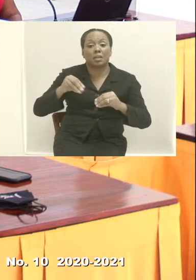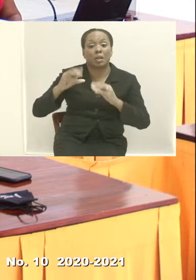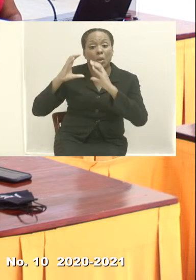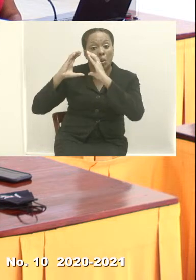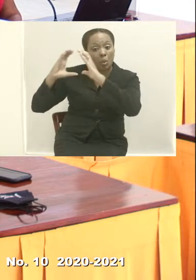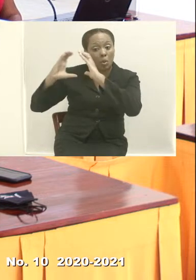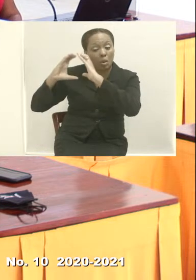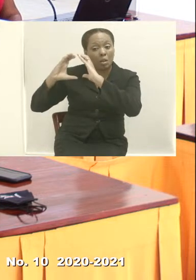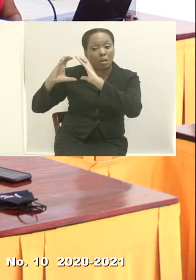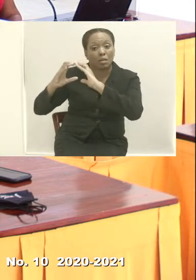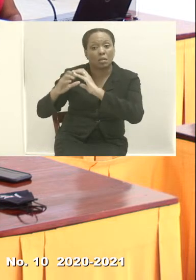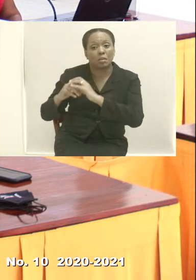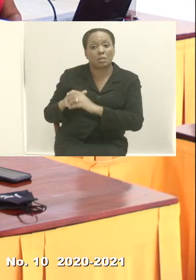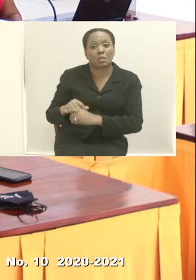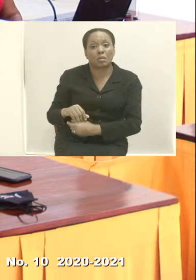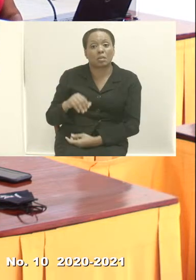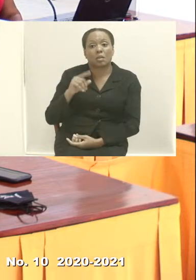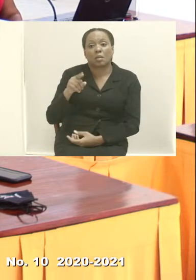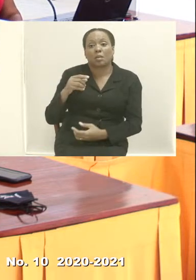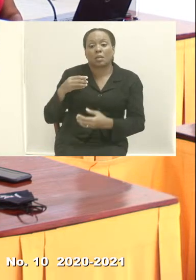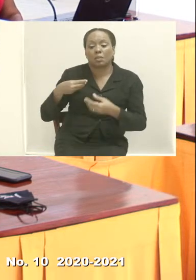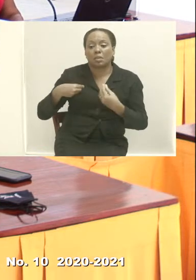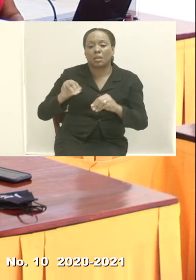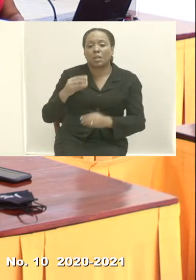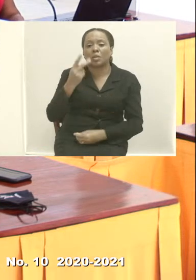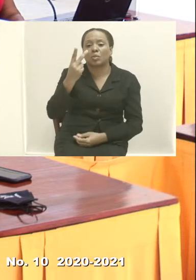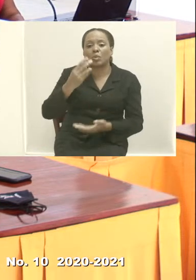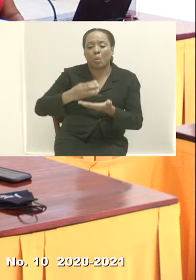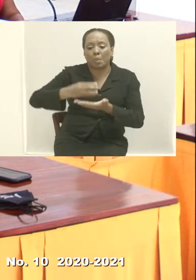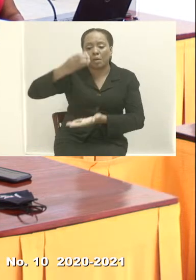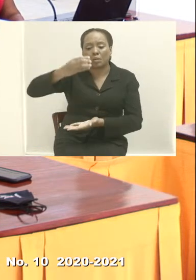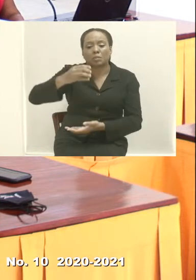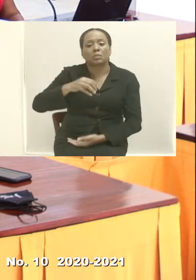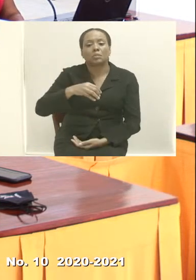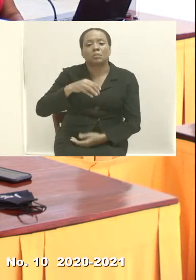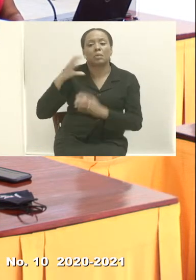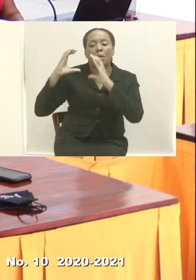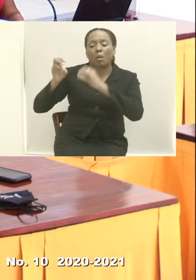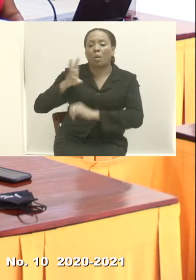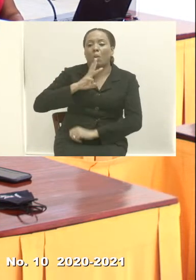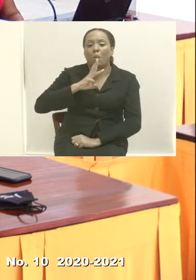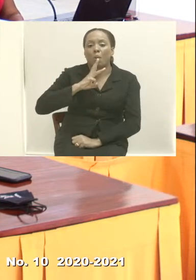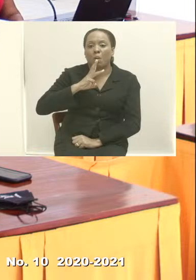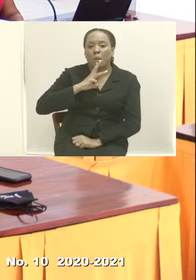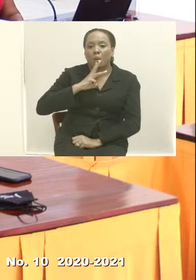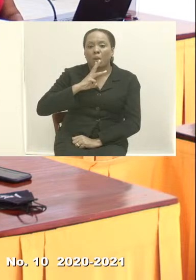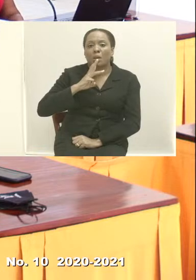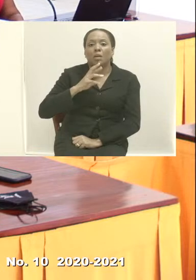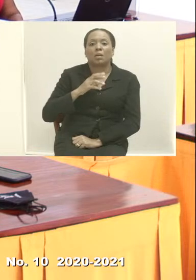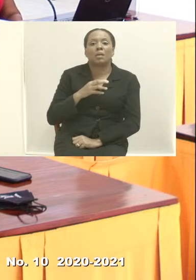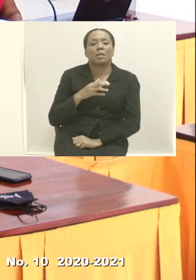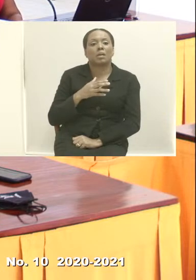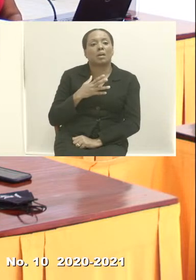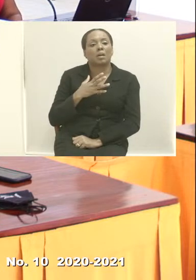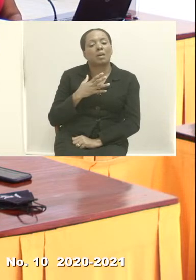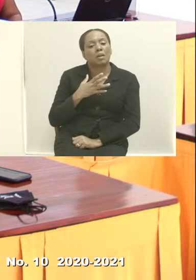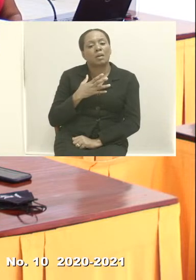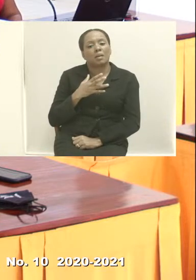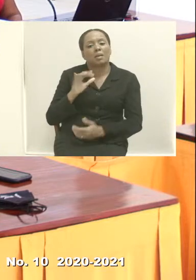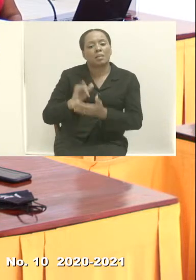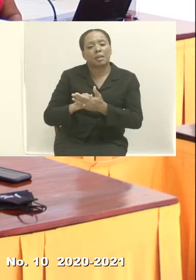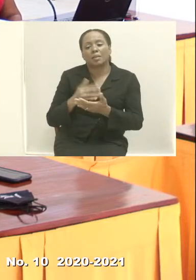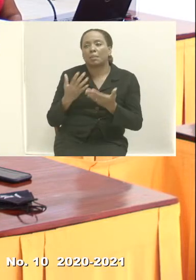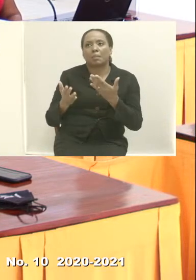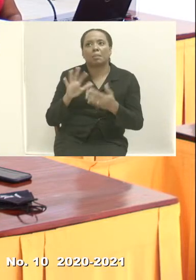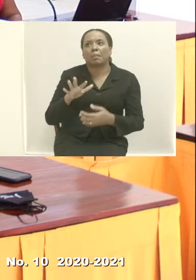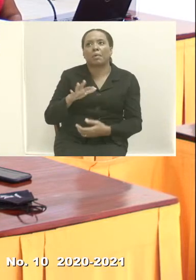2 bottles of coconut water in order to be able to make that first contribution to the NIS. And thereafter, the rest